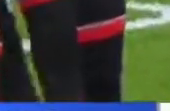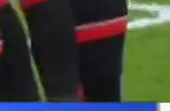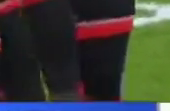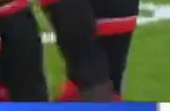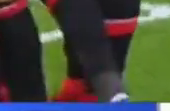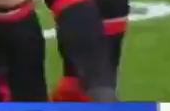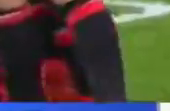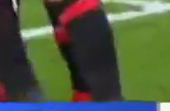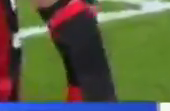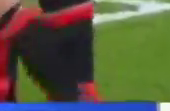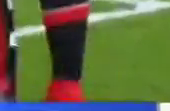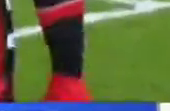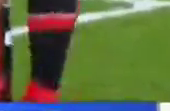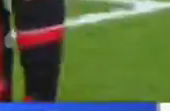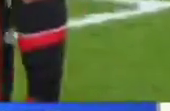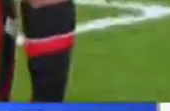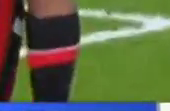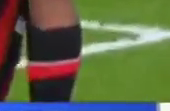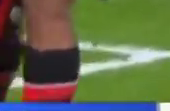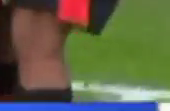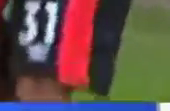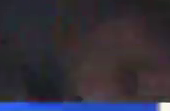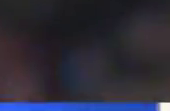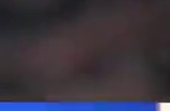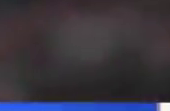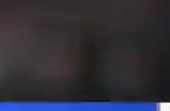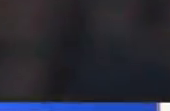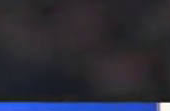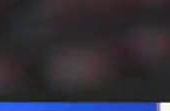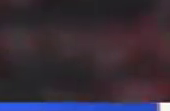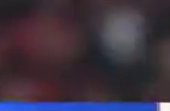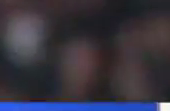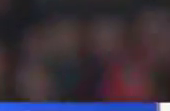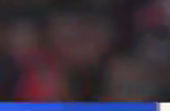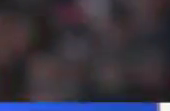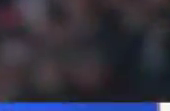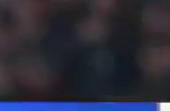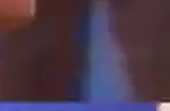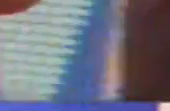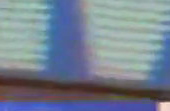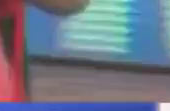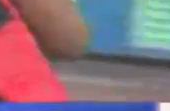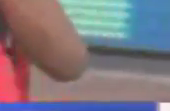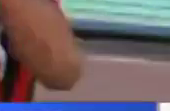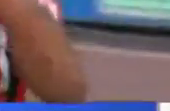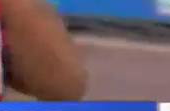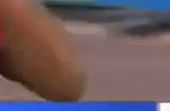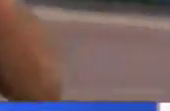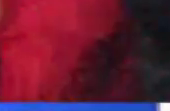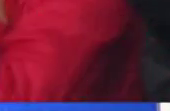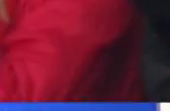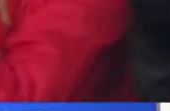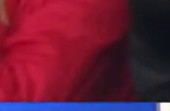Astonishing, really, this is. How Arsenal have allowed this to happen. Credit him. Credit Jordan Ibe. I mentioned he's worked hard